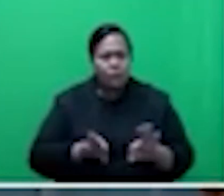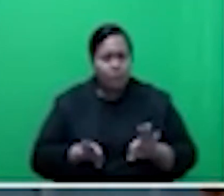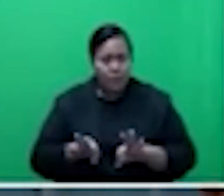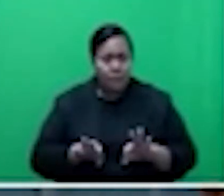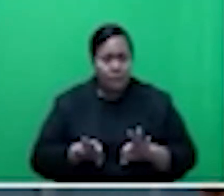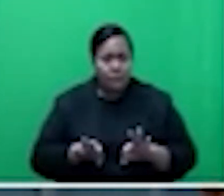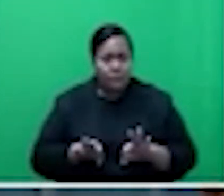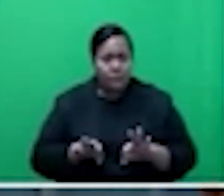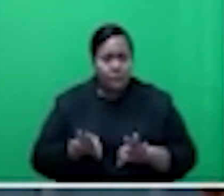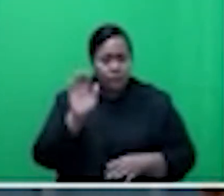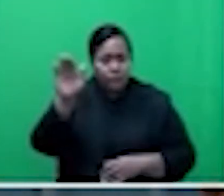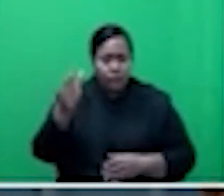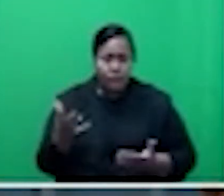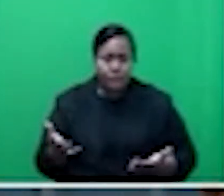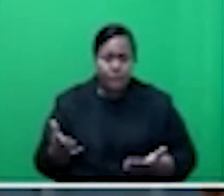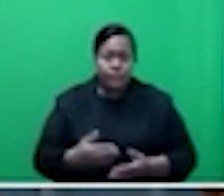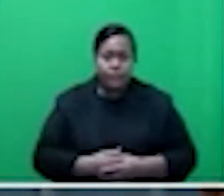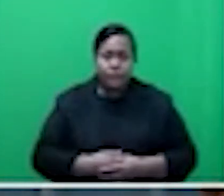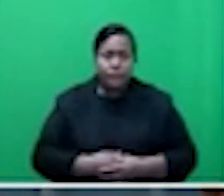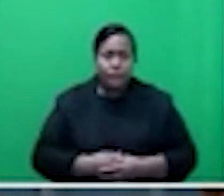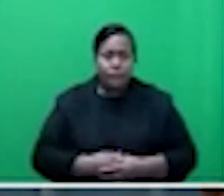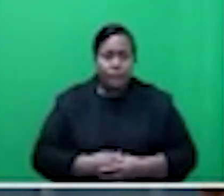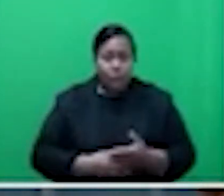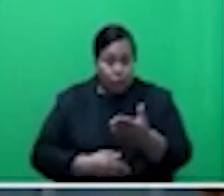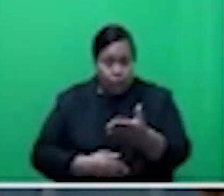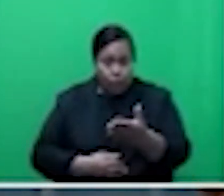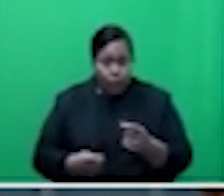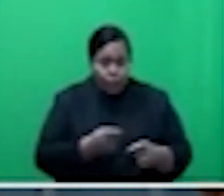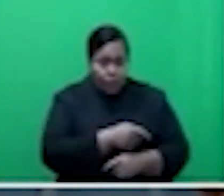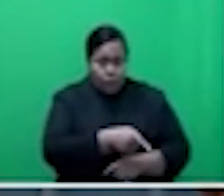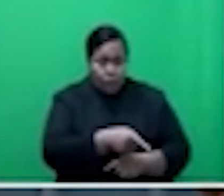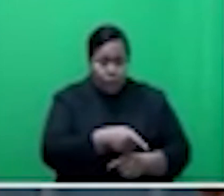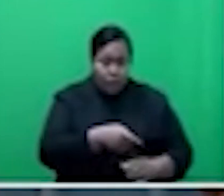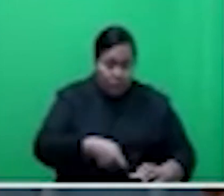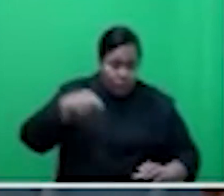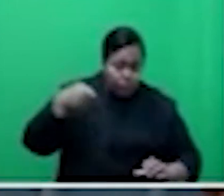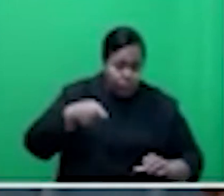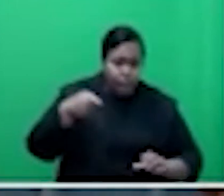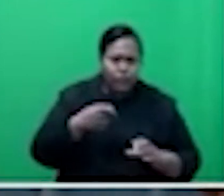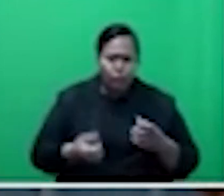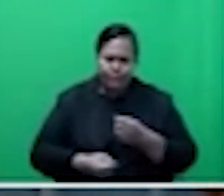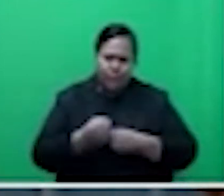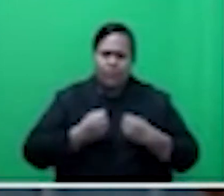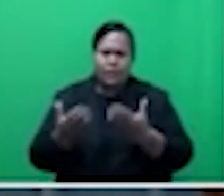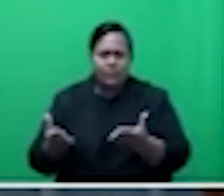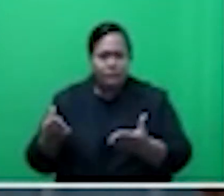the future, Mr. Honourable Minister? Are you going to change those generators into solar system as soon